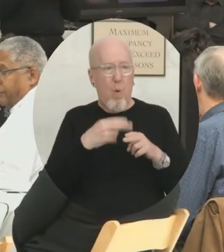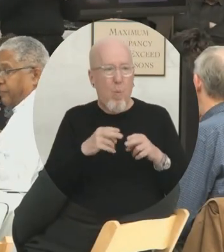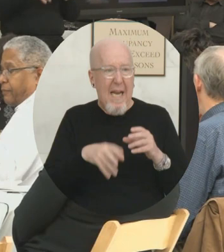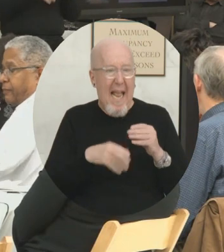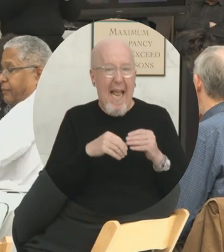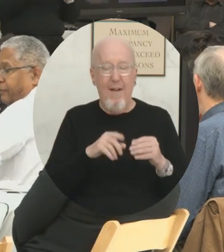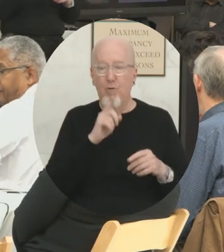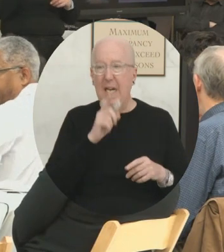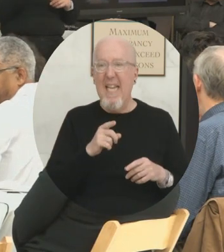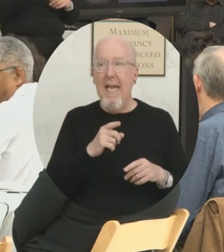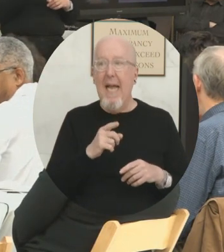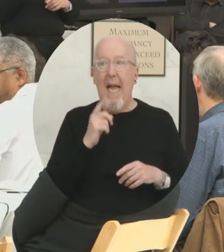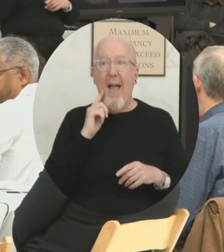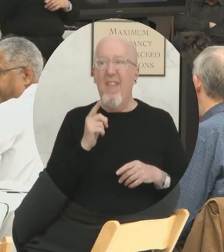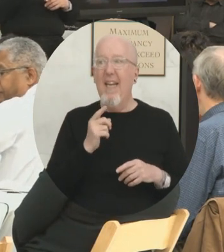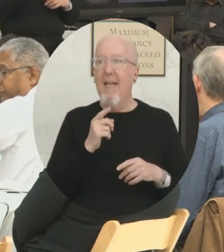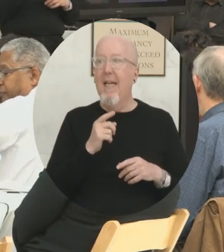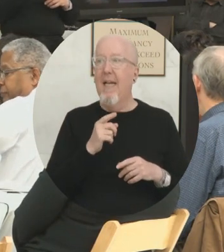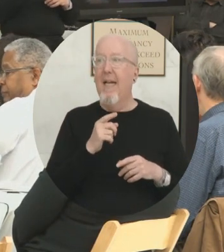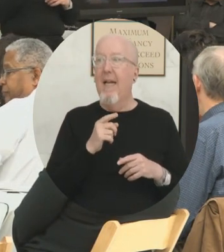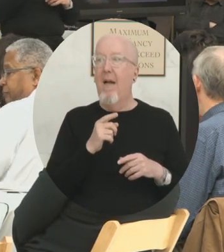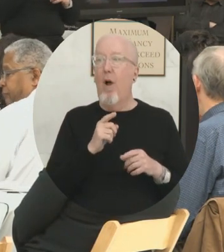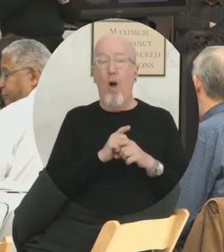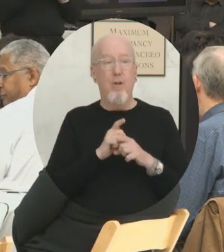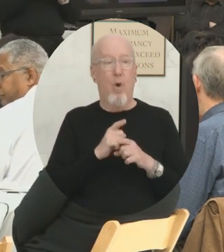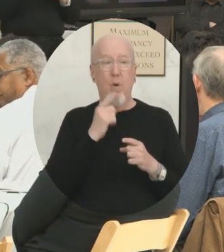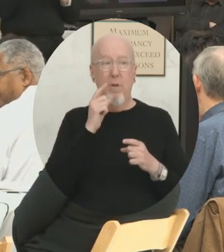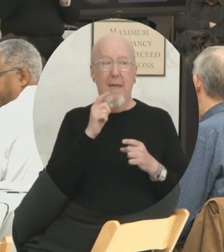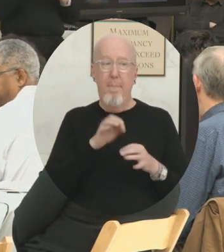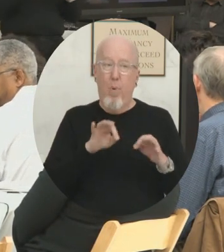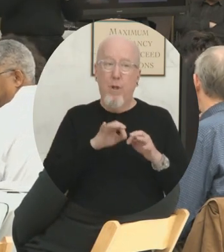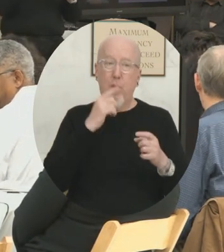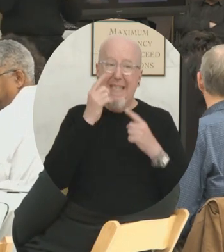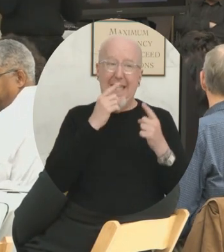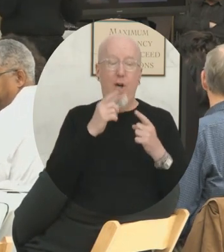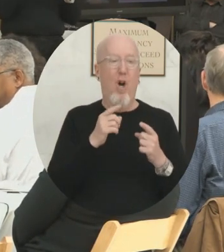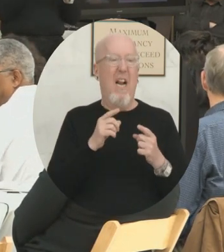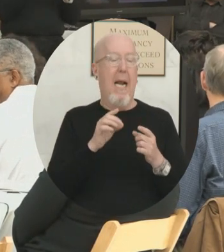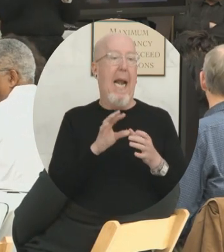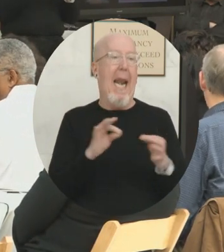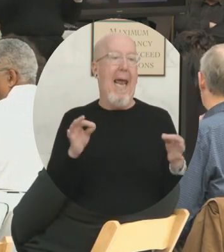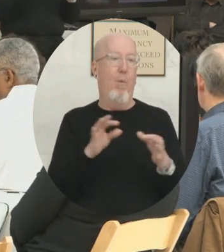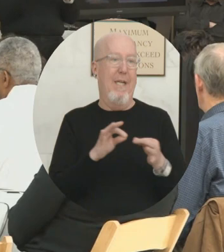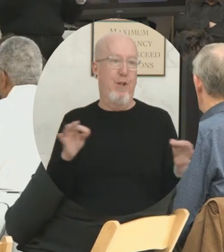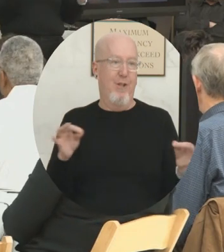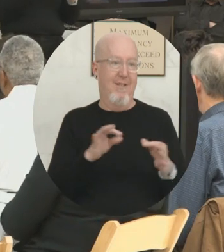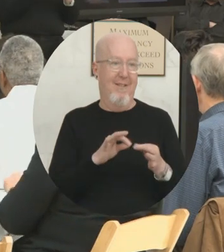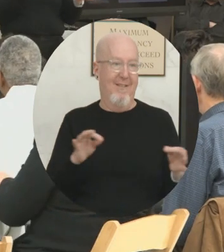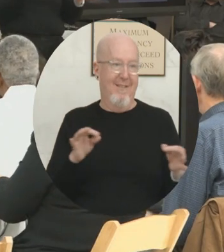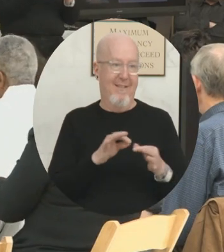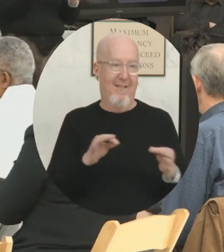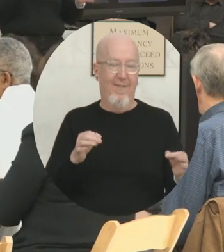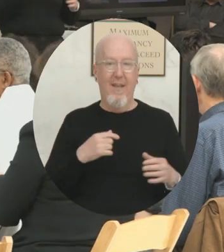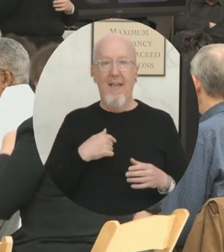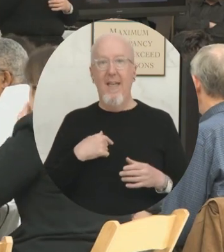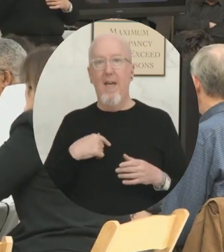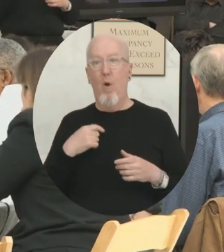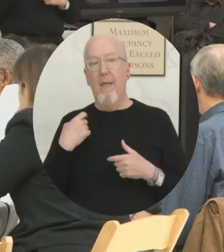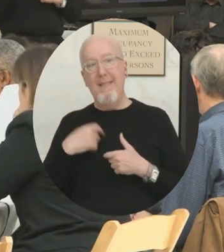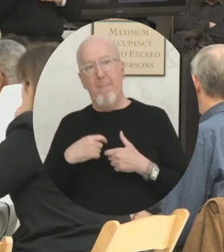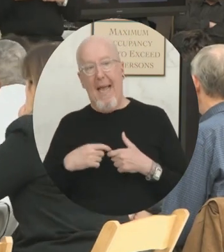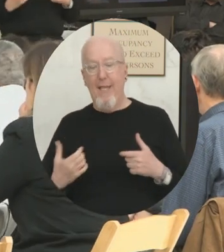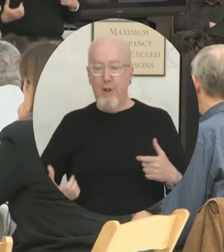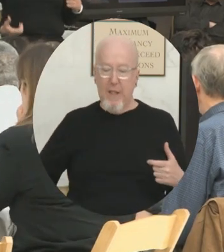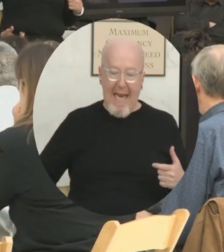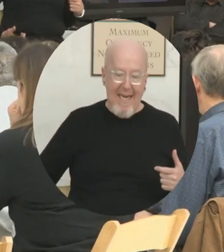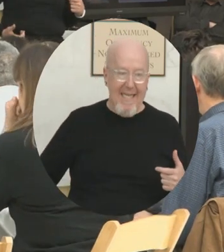other thing to consider is language, right? I mean, if you're going to come into a different community, you know, whether it's Spanish, Cantonese, Hmong,